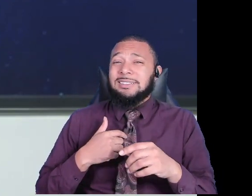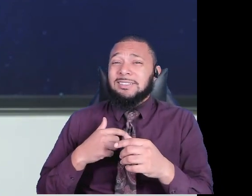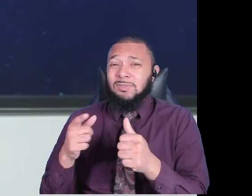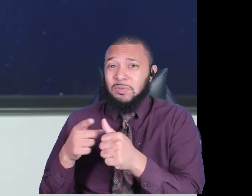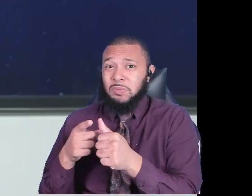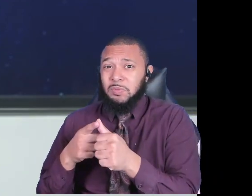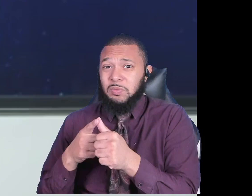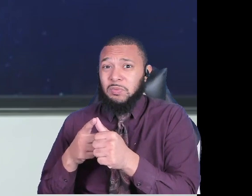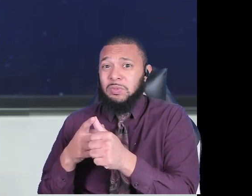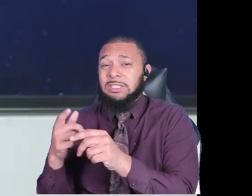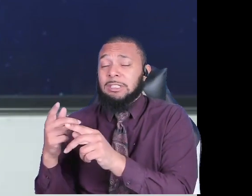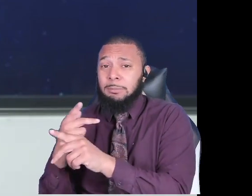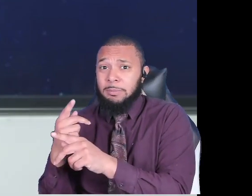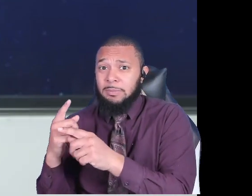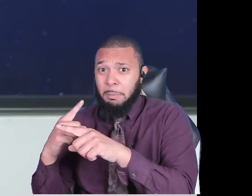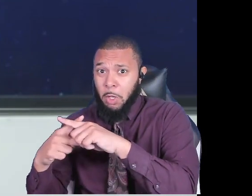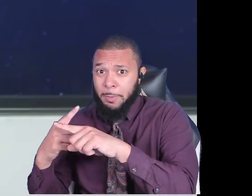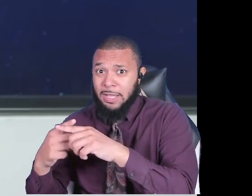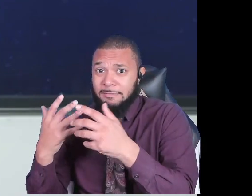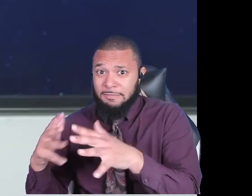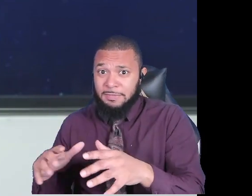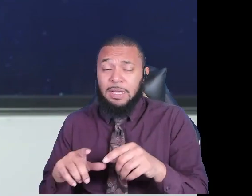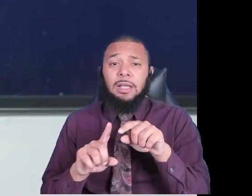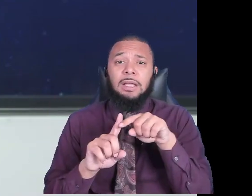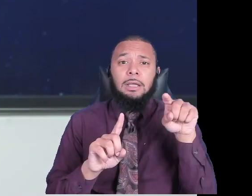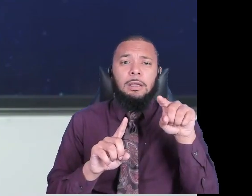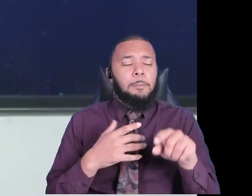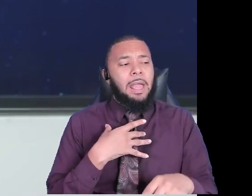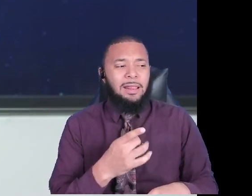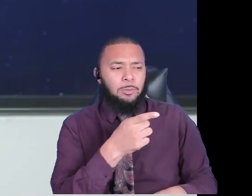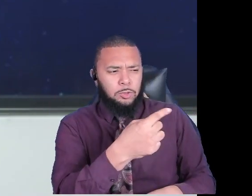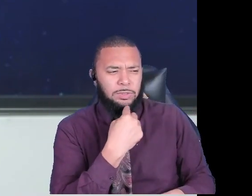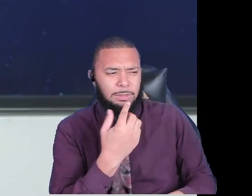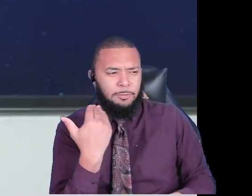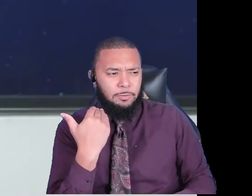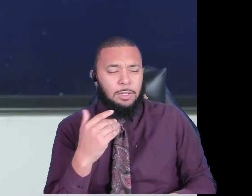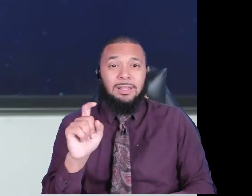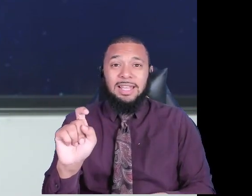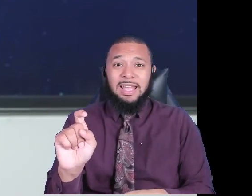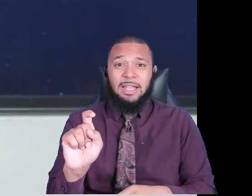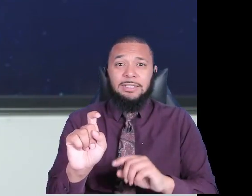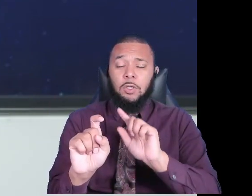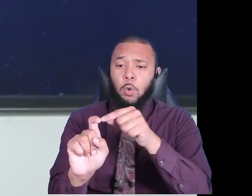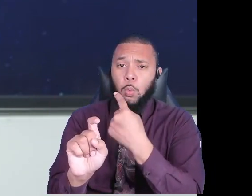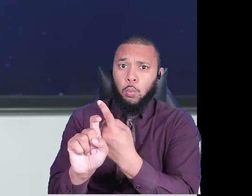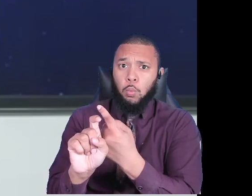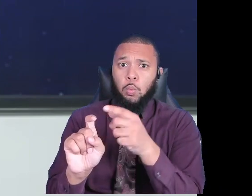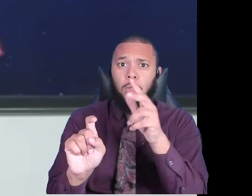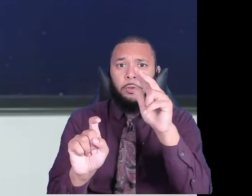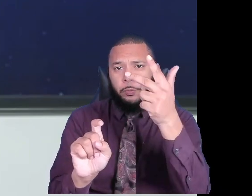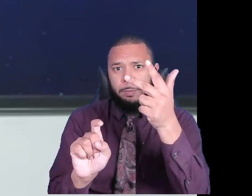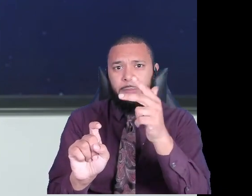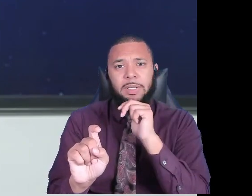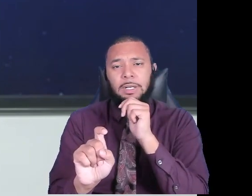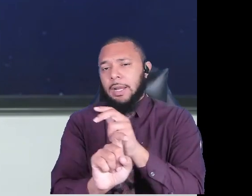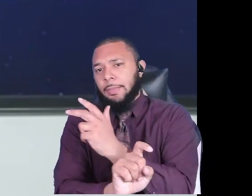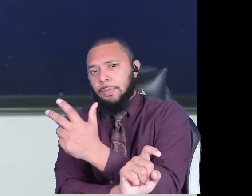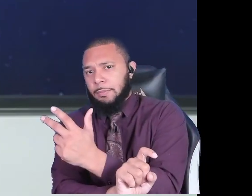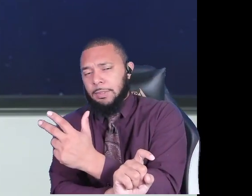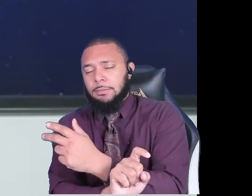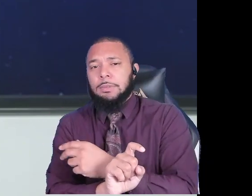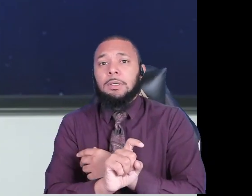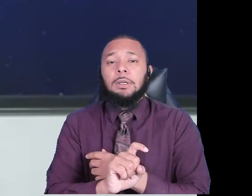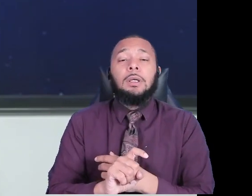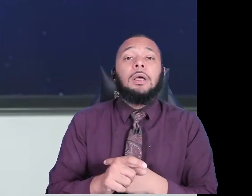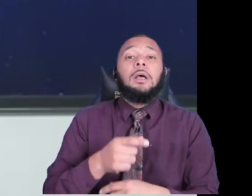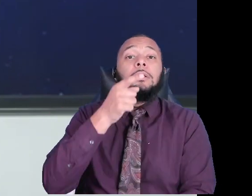the exponent, okay? But I liked what you said there, that only the x is cubed and not the 3. The correct way to do